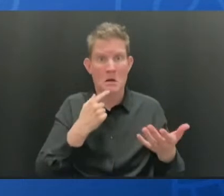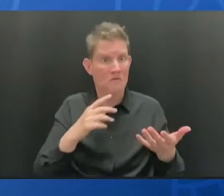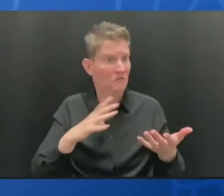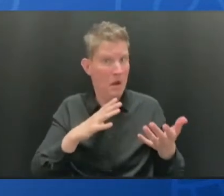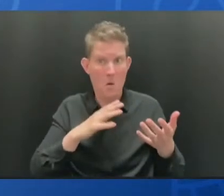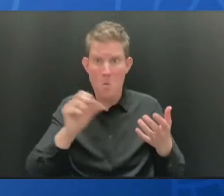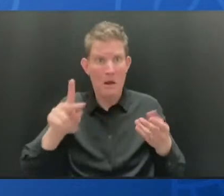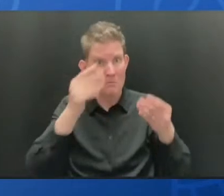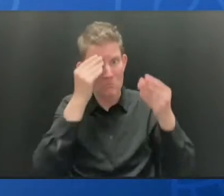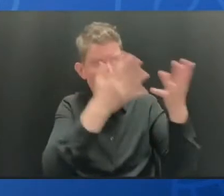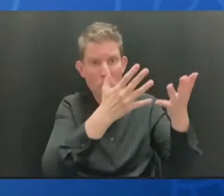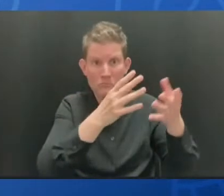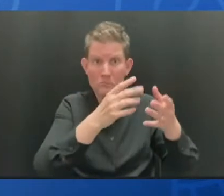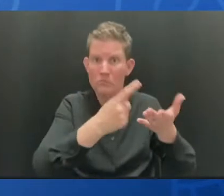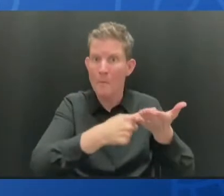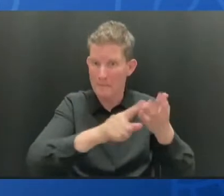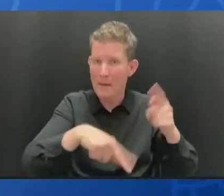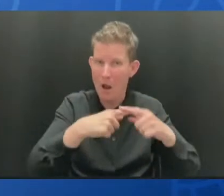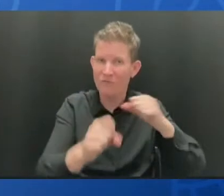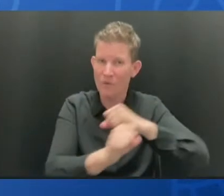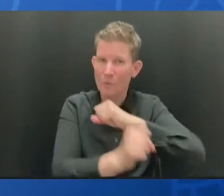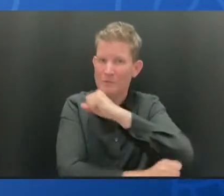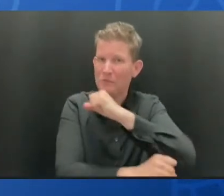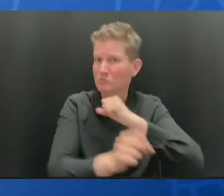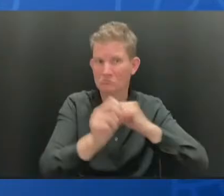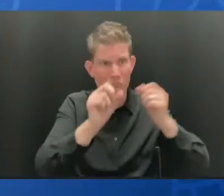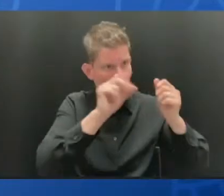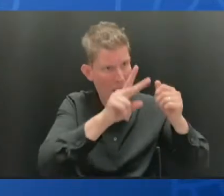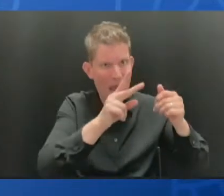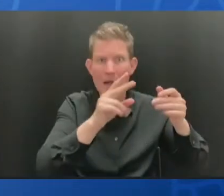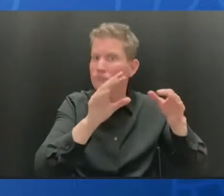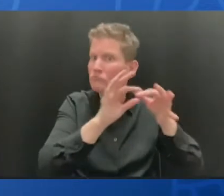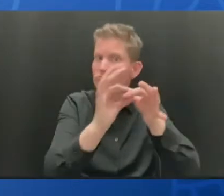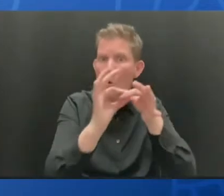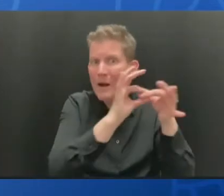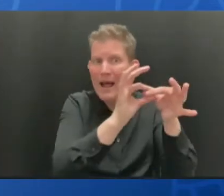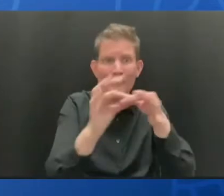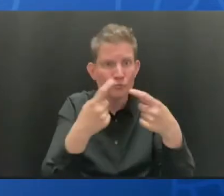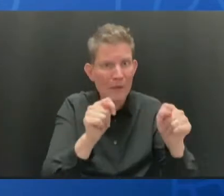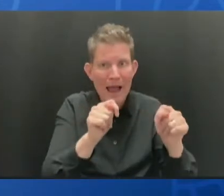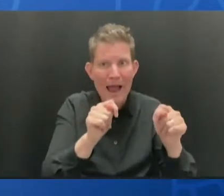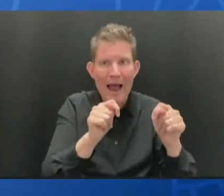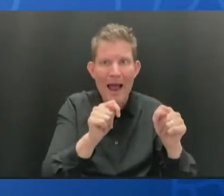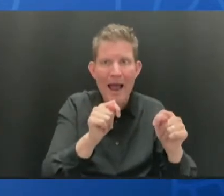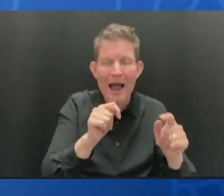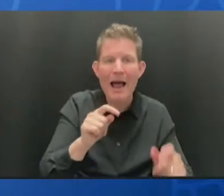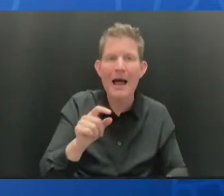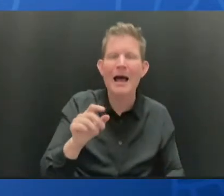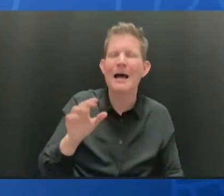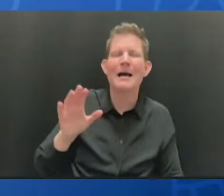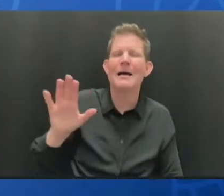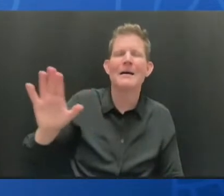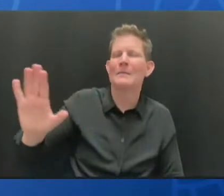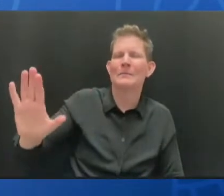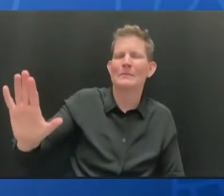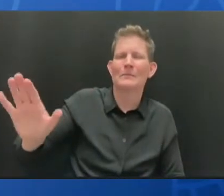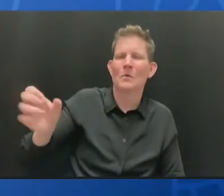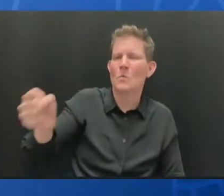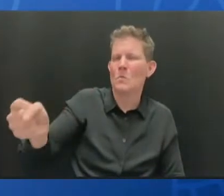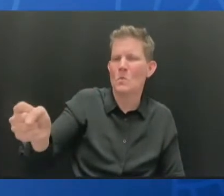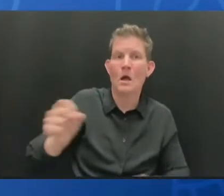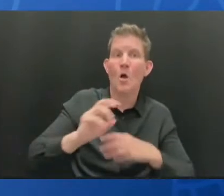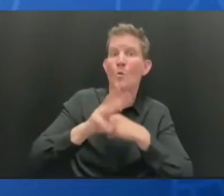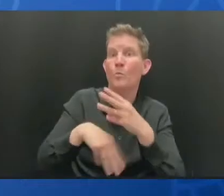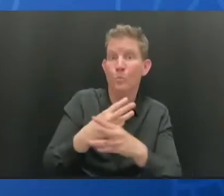Well, Andrea, this is where again there's certainly this is something the world is watching, something we've all cared about